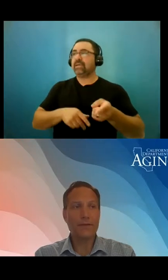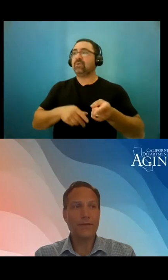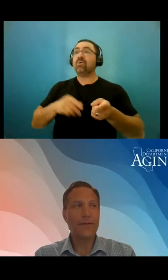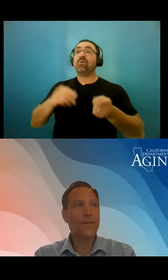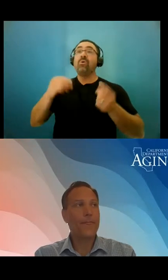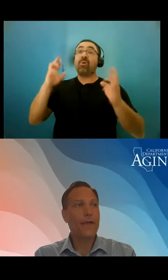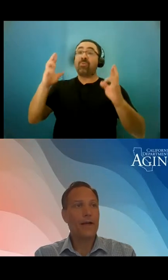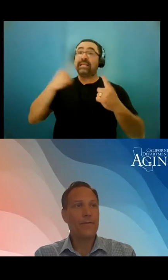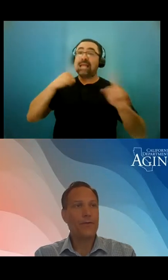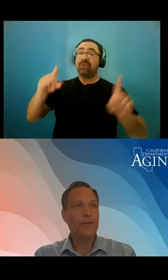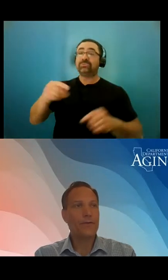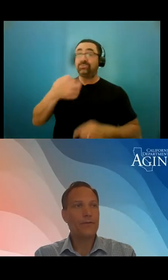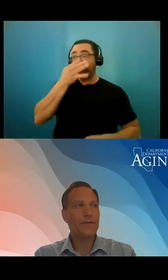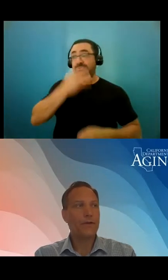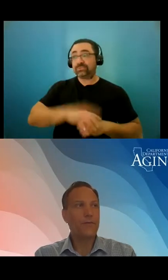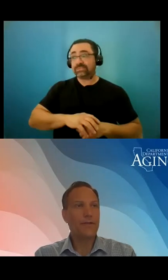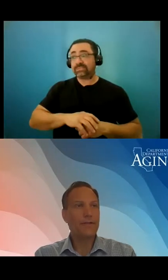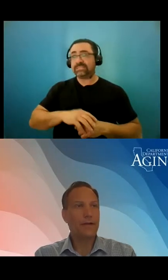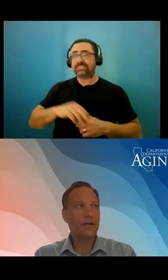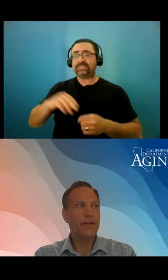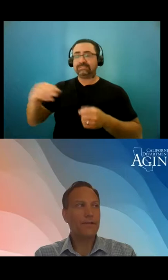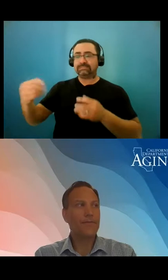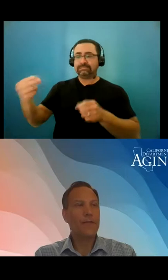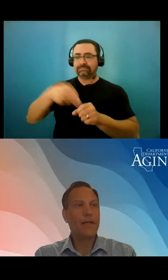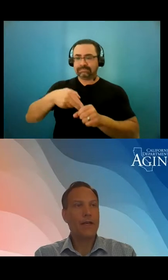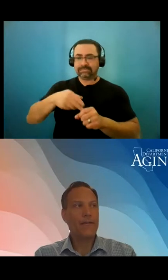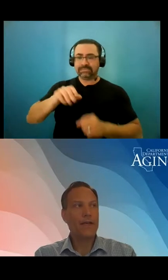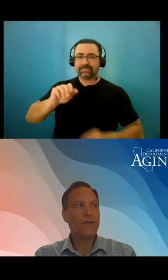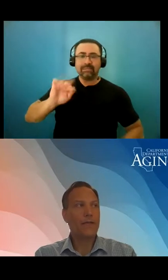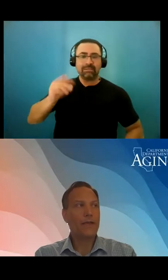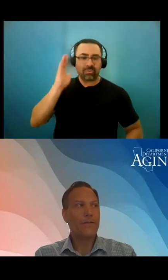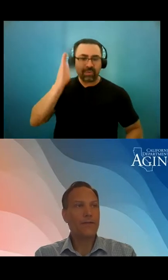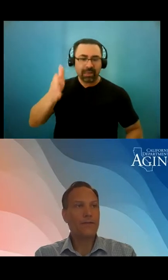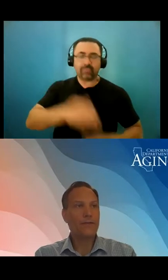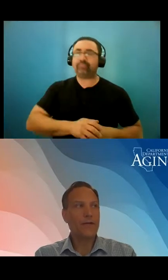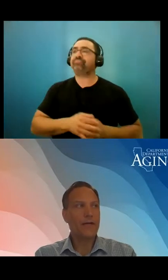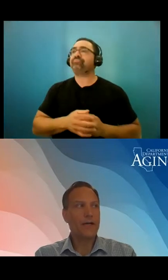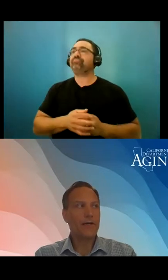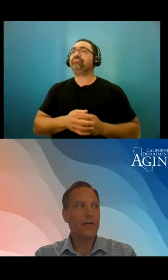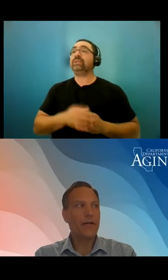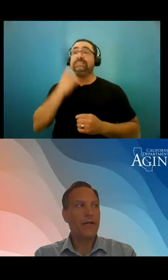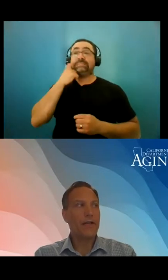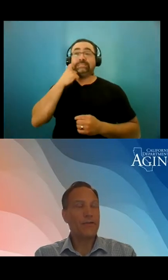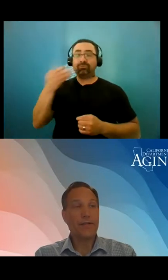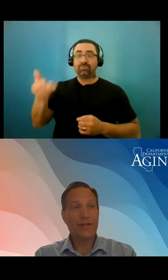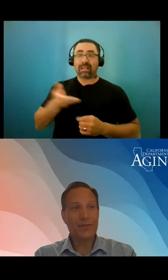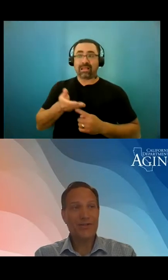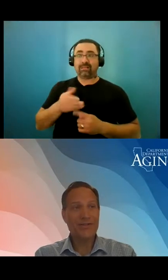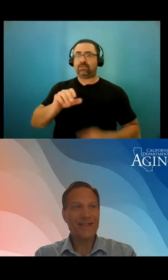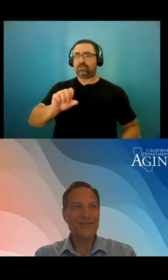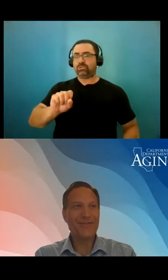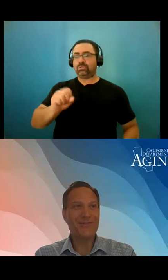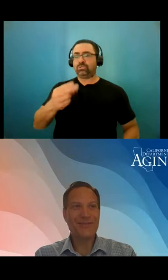announce soon, who should be starting with us in August. And then we have just recently hired Chantel